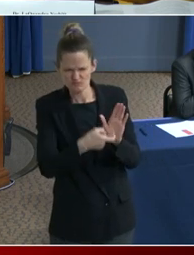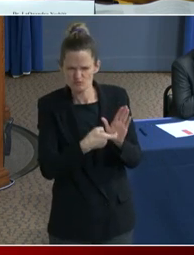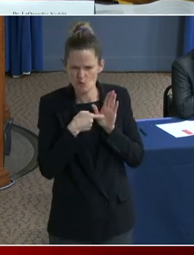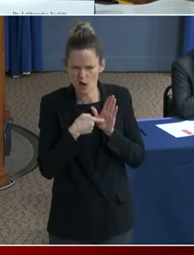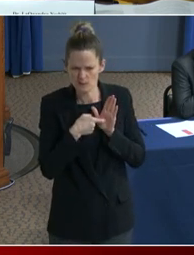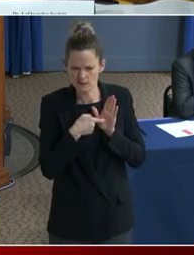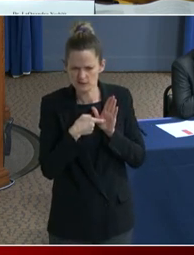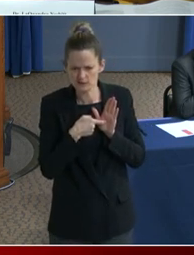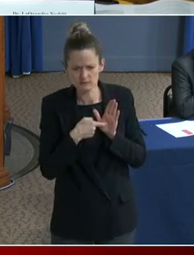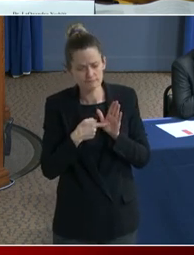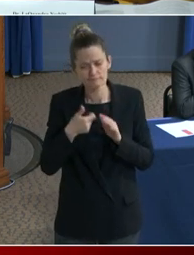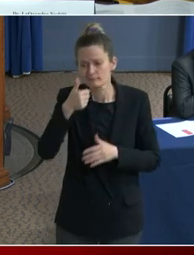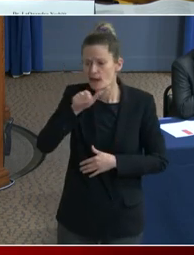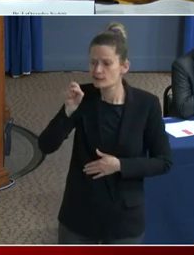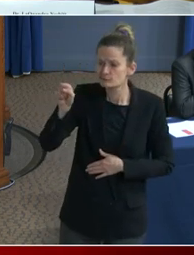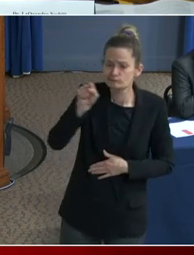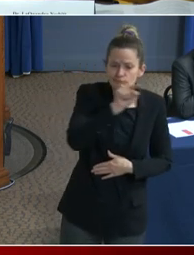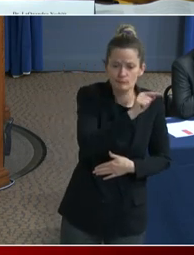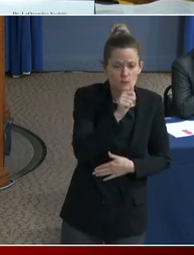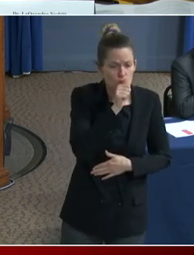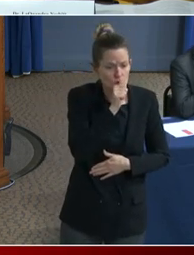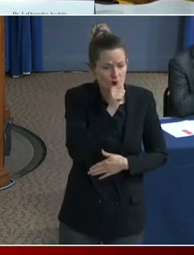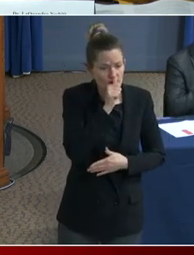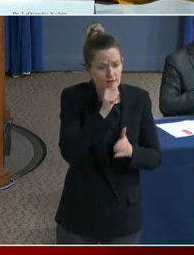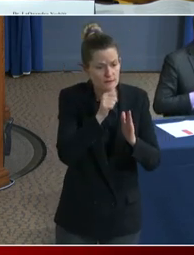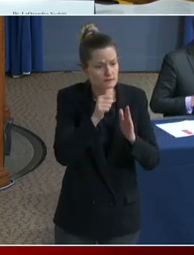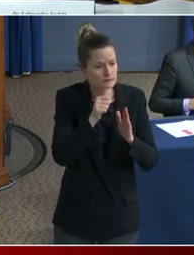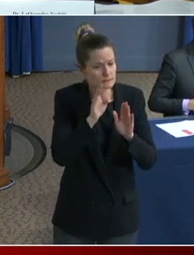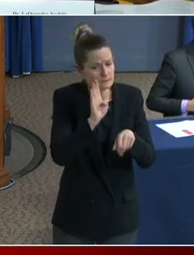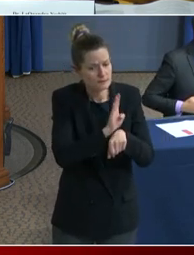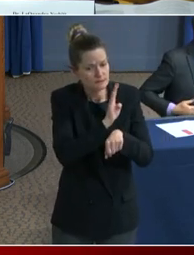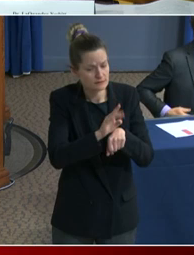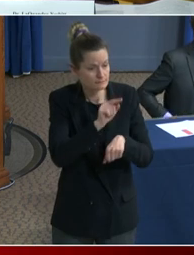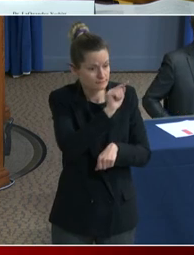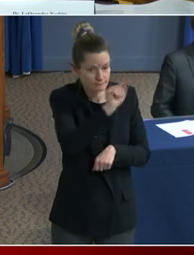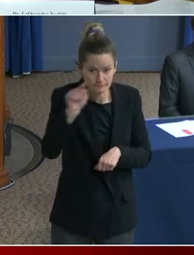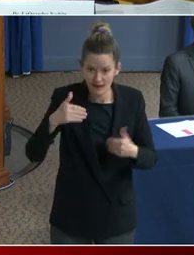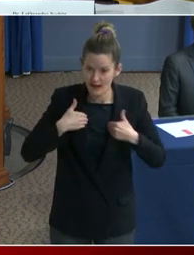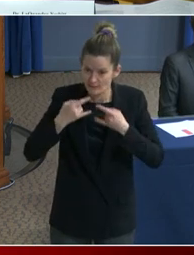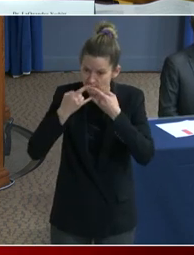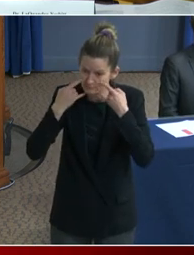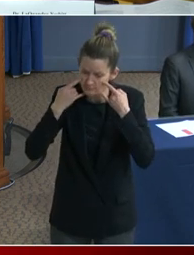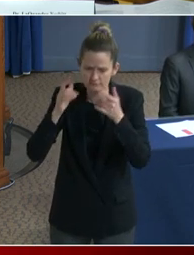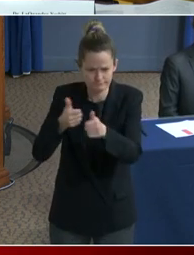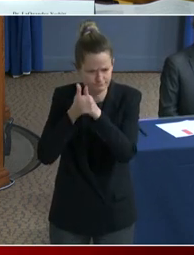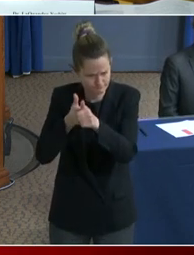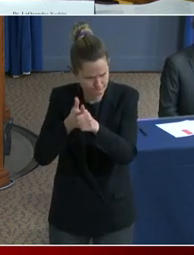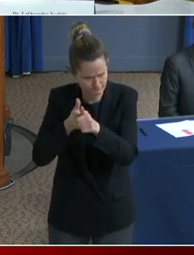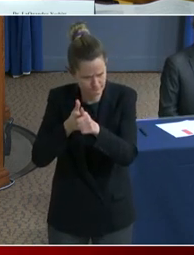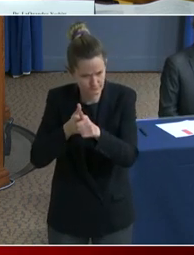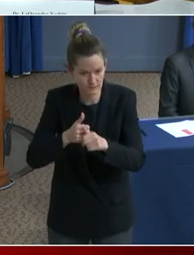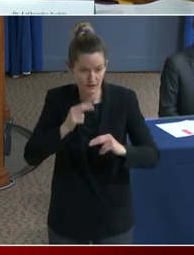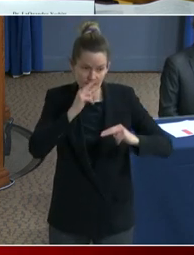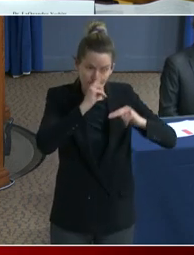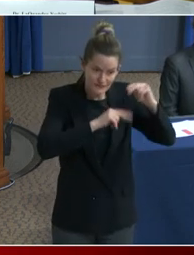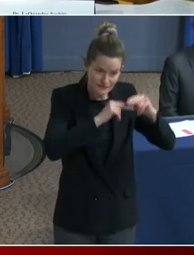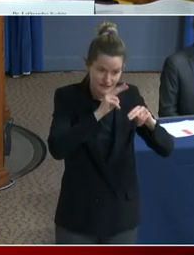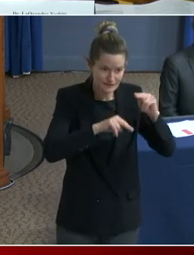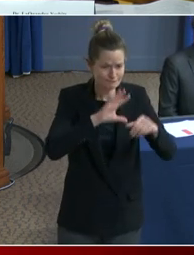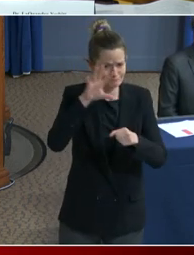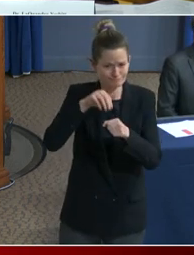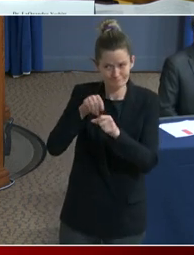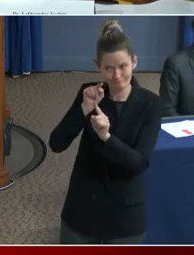private business that wants to have a mask requirement is able to do so. Healthcare facilities, including hospitals, primary